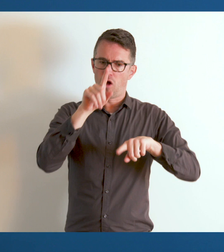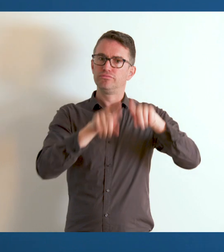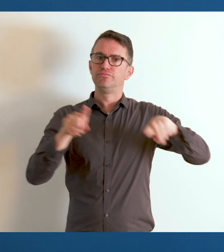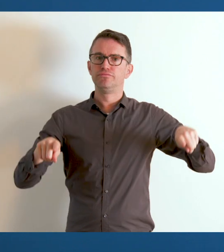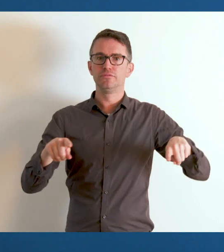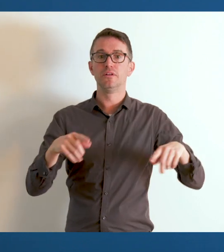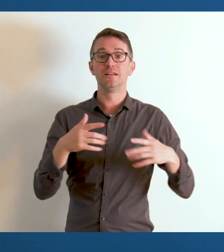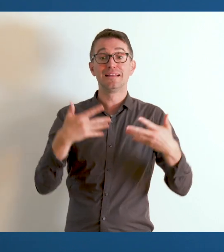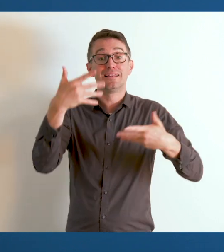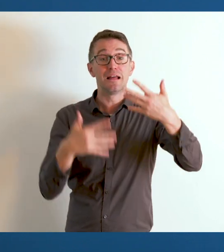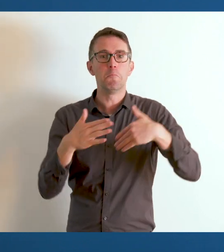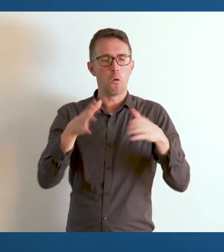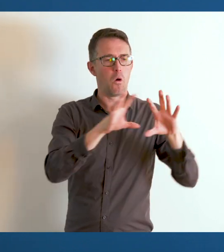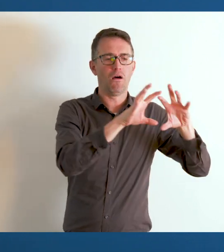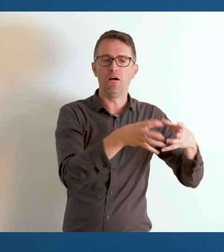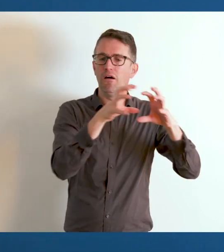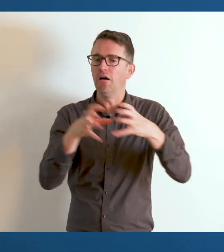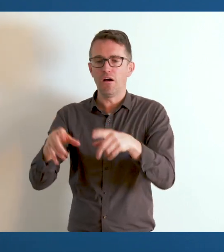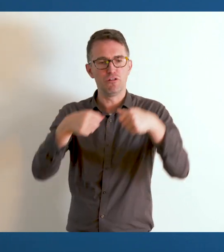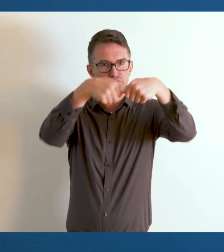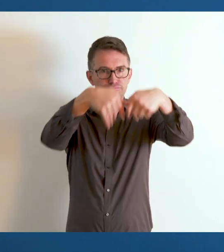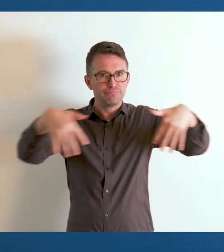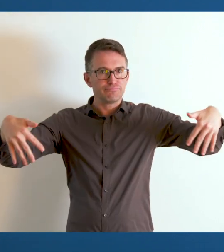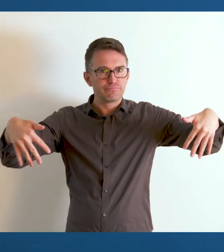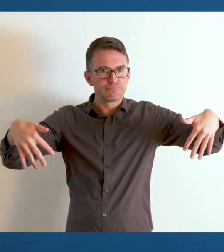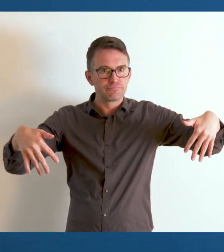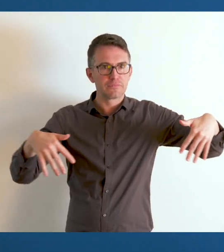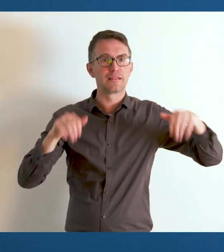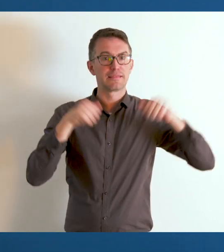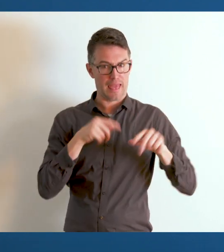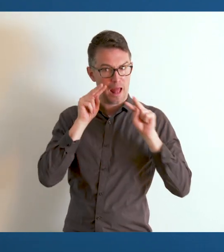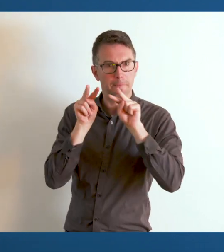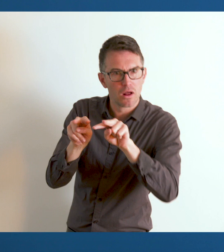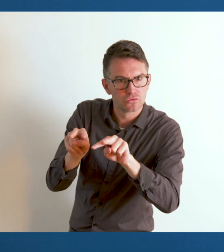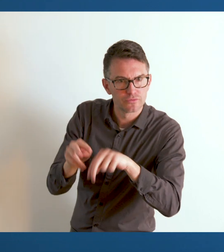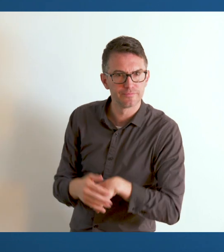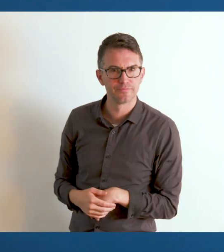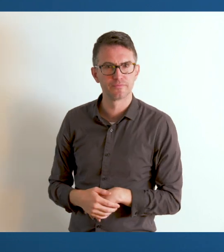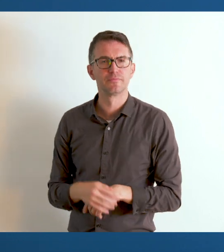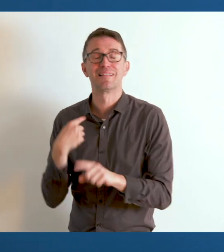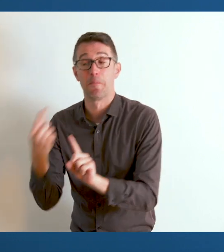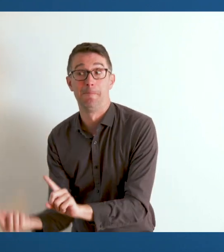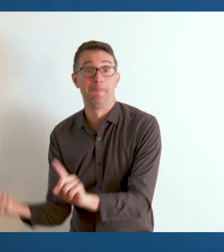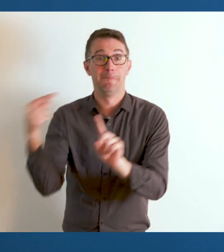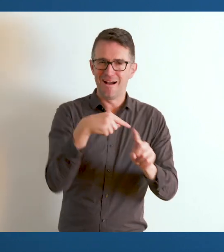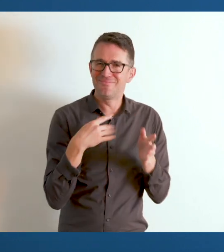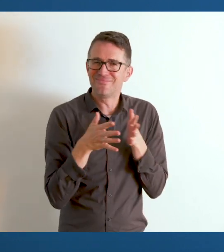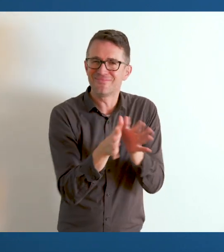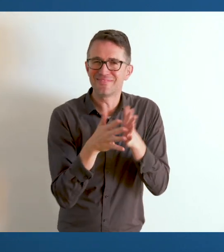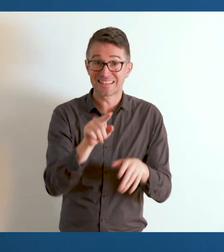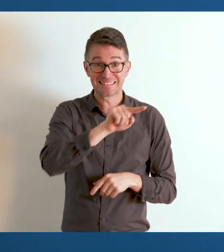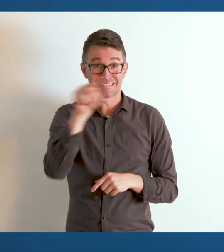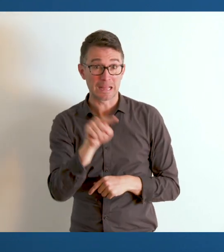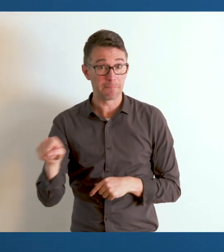SDGs and monitoring the convention. So now I want to go back to Zambia for a second, because remember, when they used